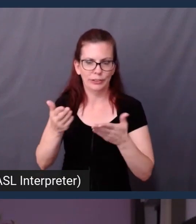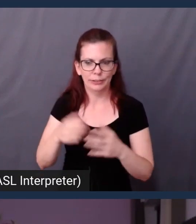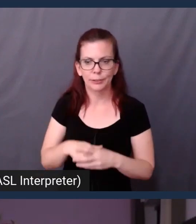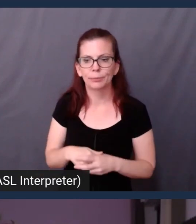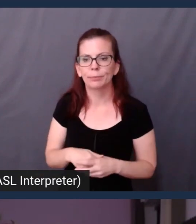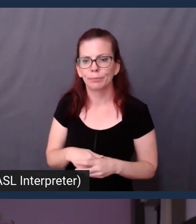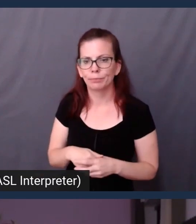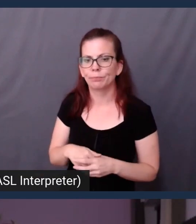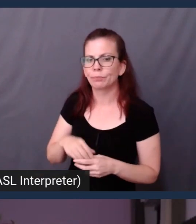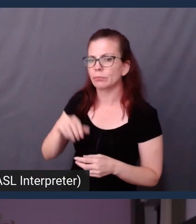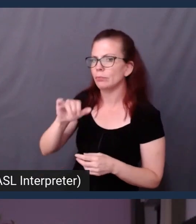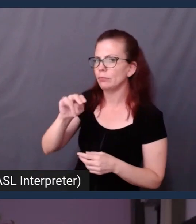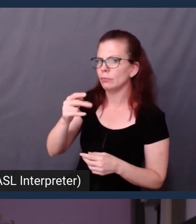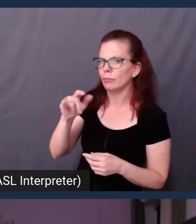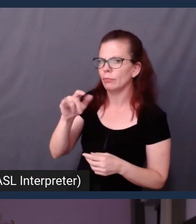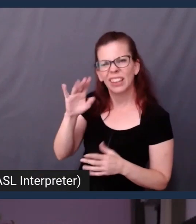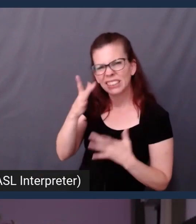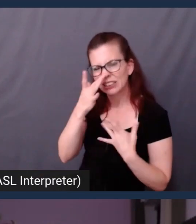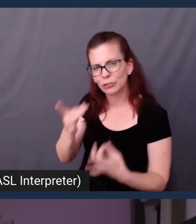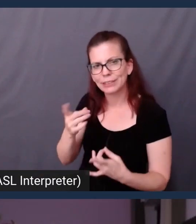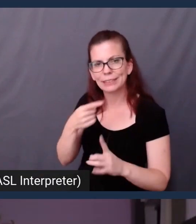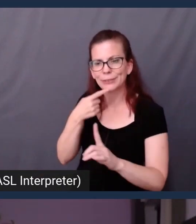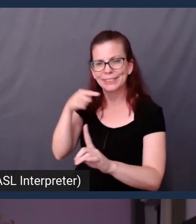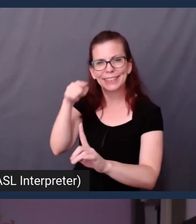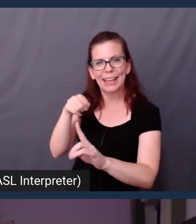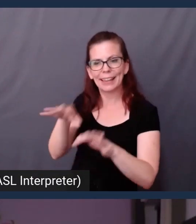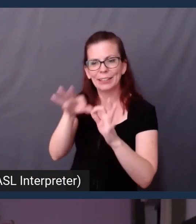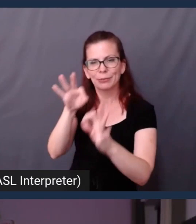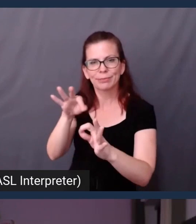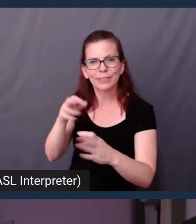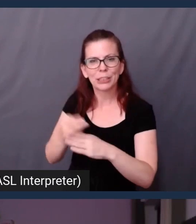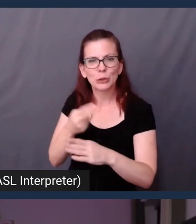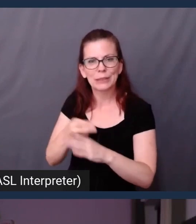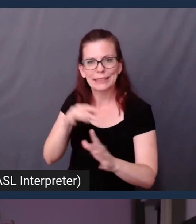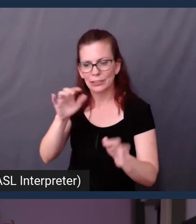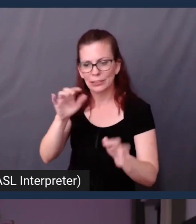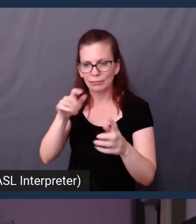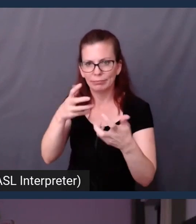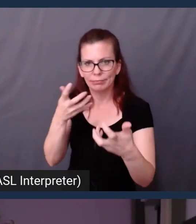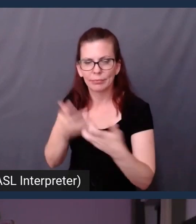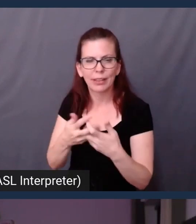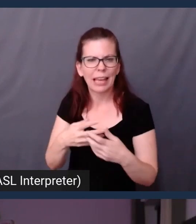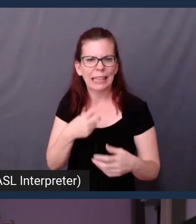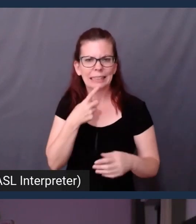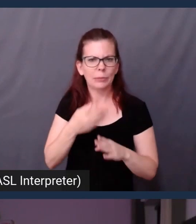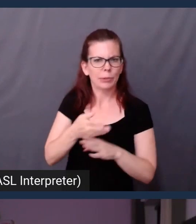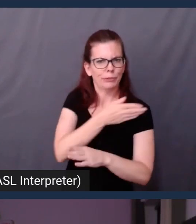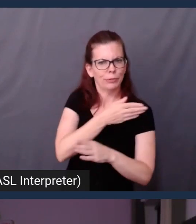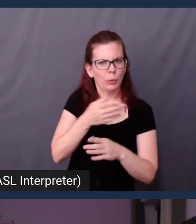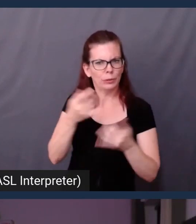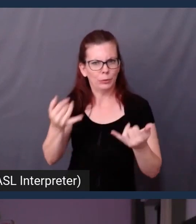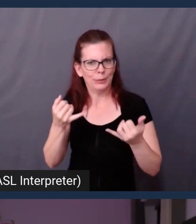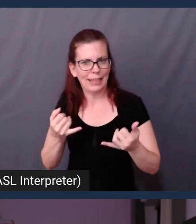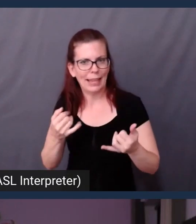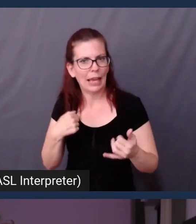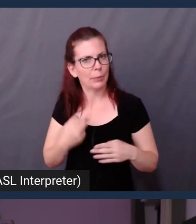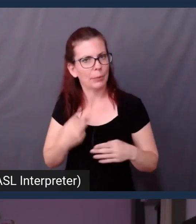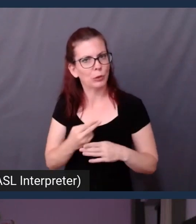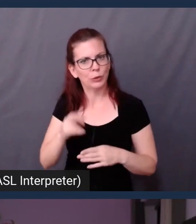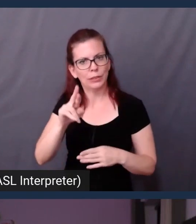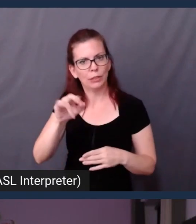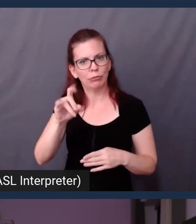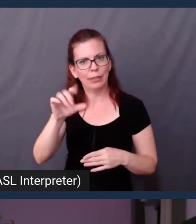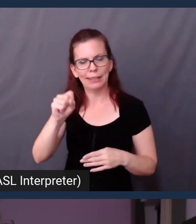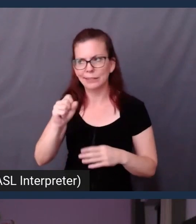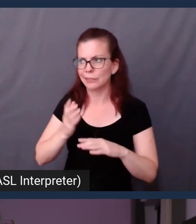So that's interesting. They're talking about optimizing the usage. I think I said earlier on the stream that I've been using Redis for